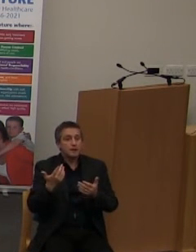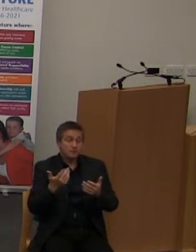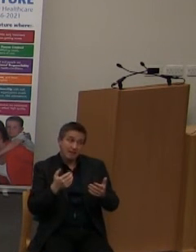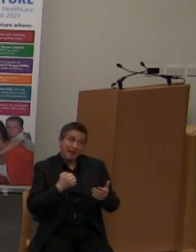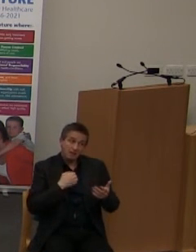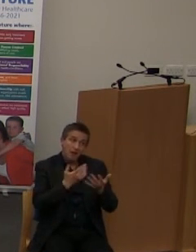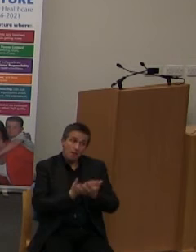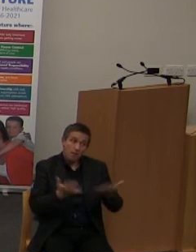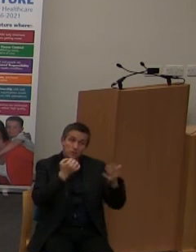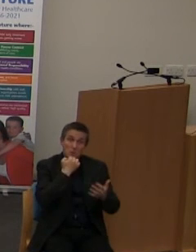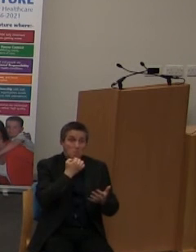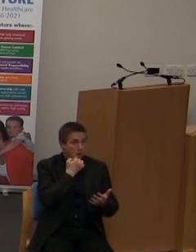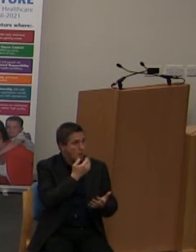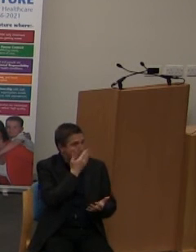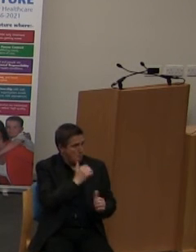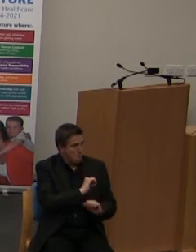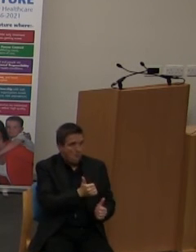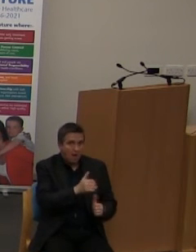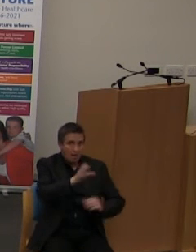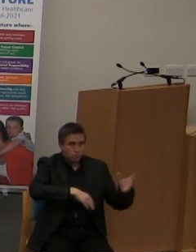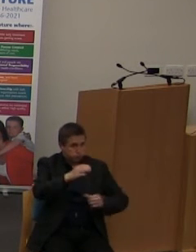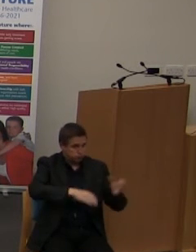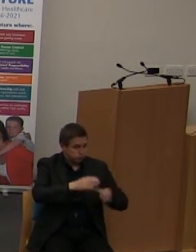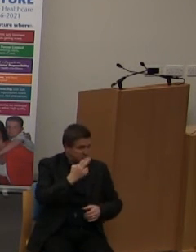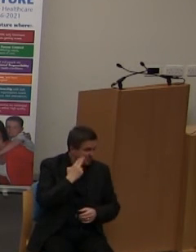to both attract and recruit and retain.